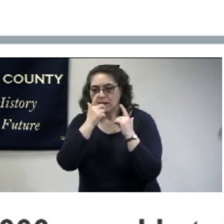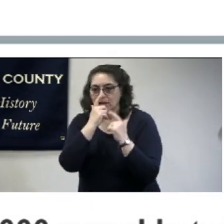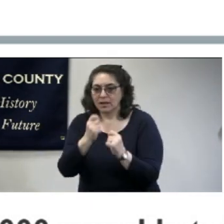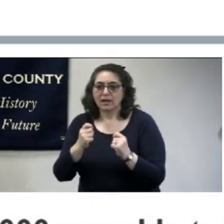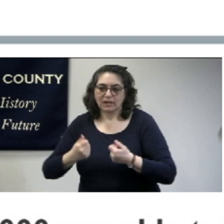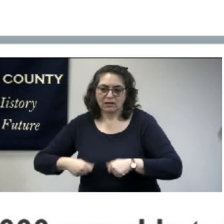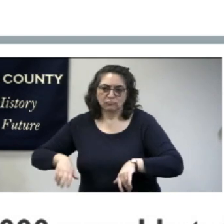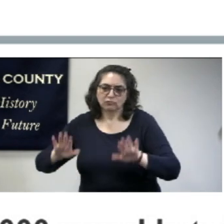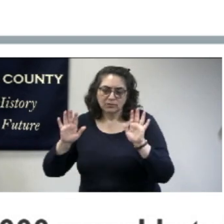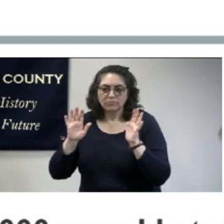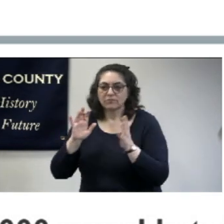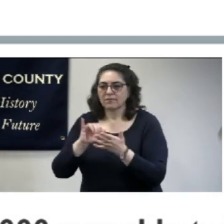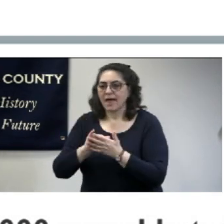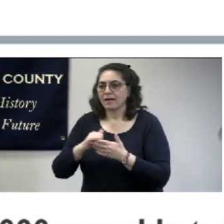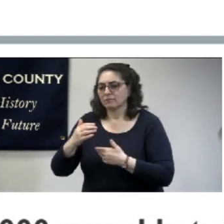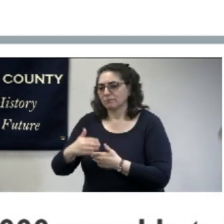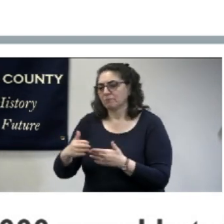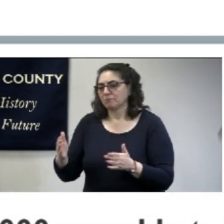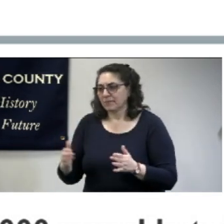packaging waste.